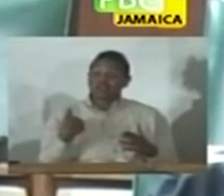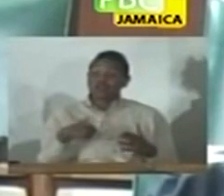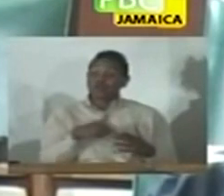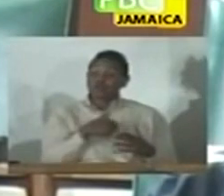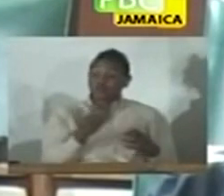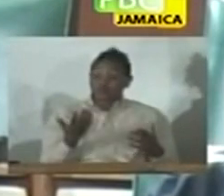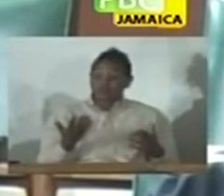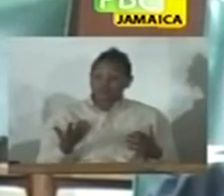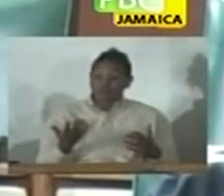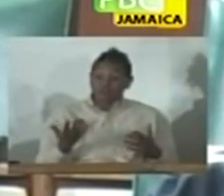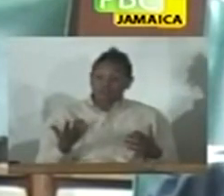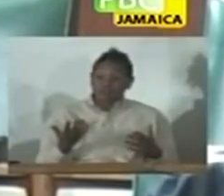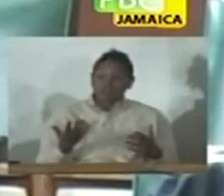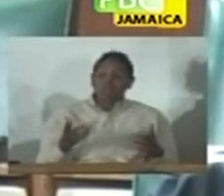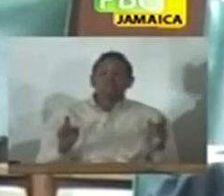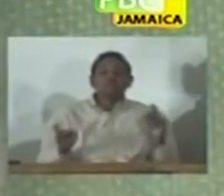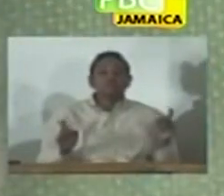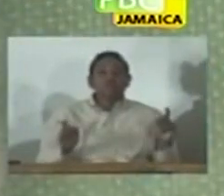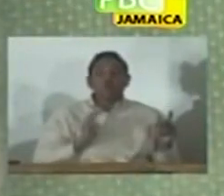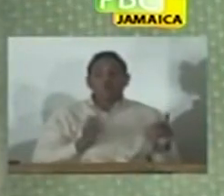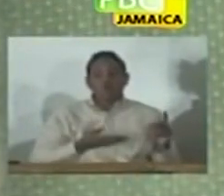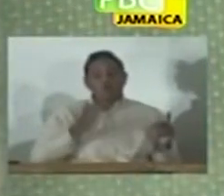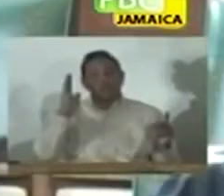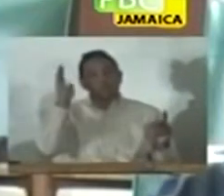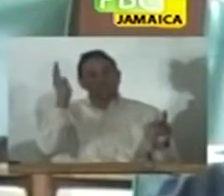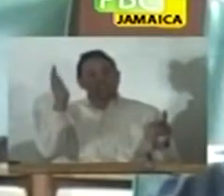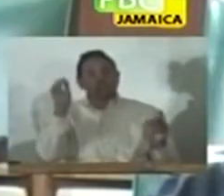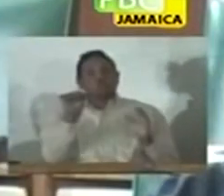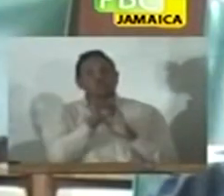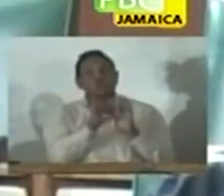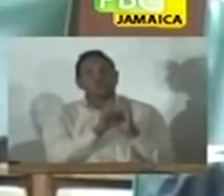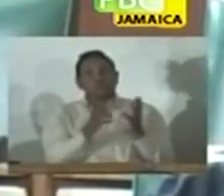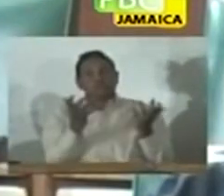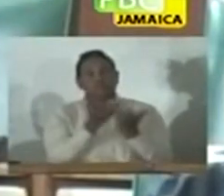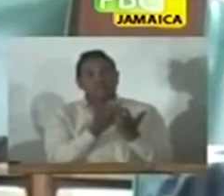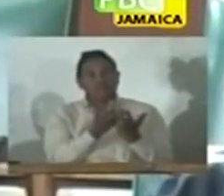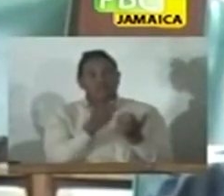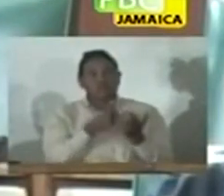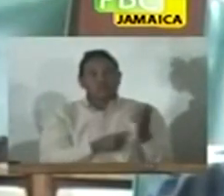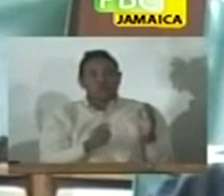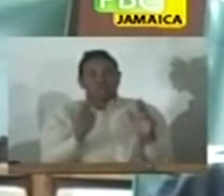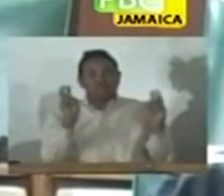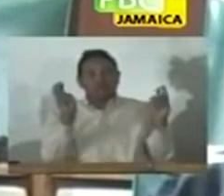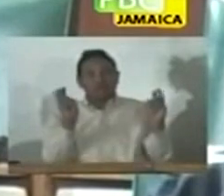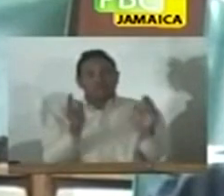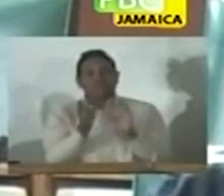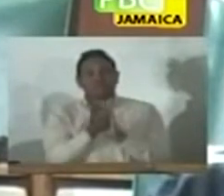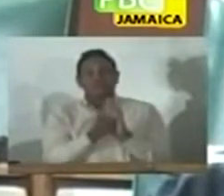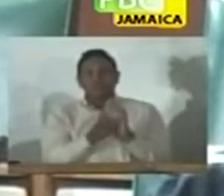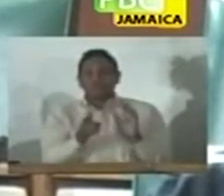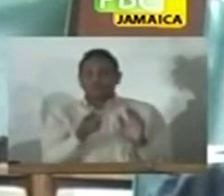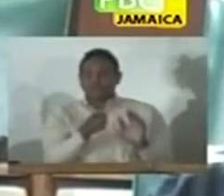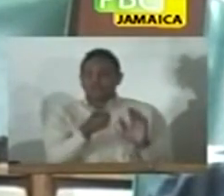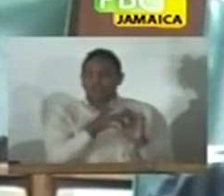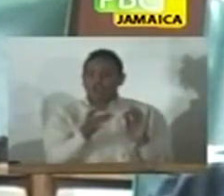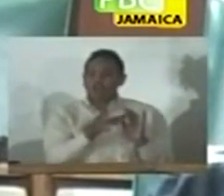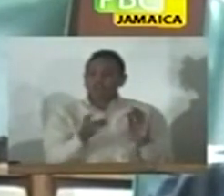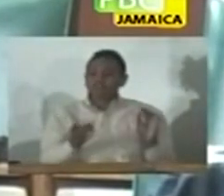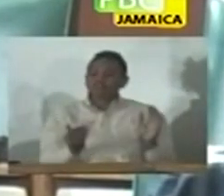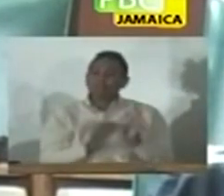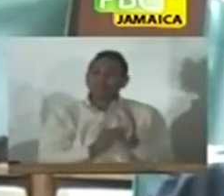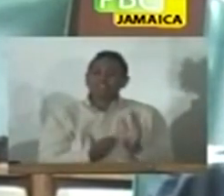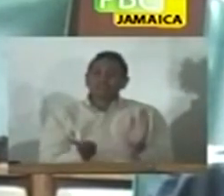confine our presentation to the subject before us. Also, Mr. President, there are comments that are repeatedly being